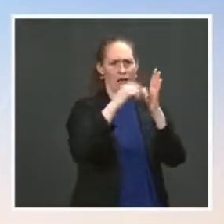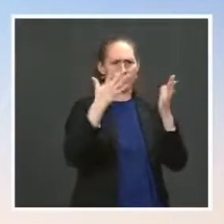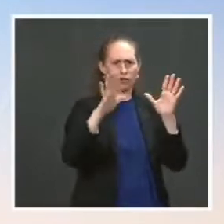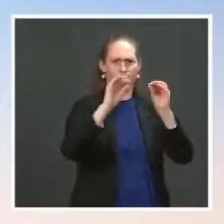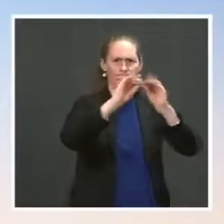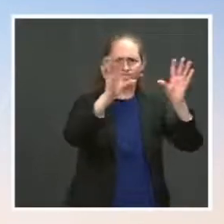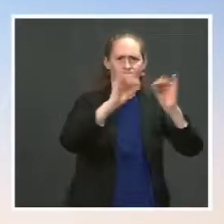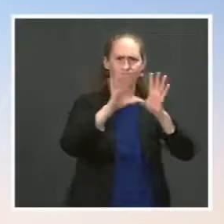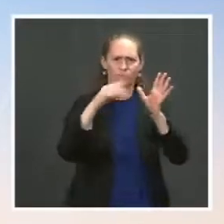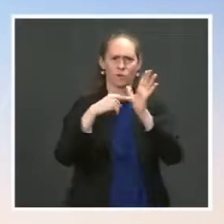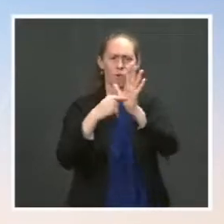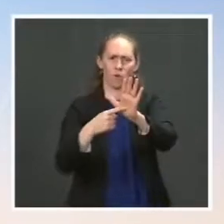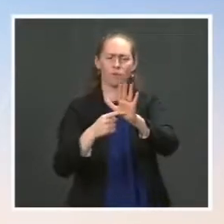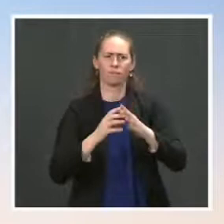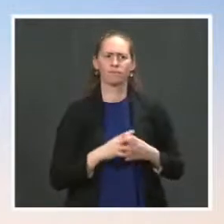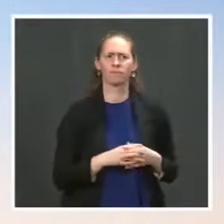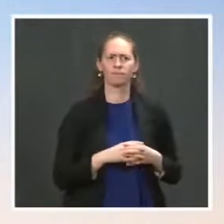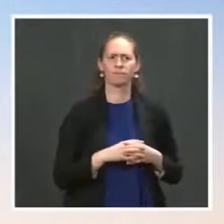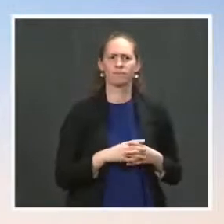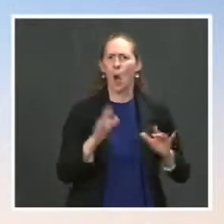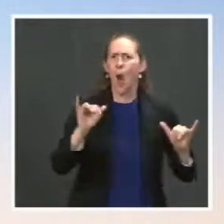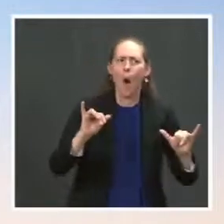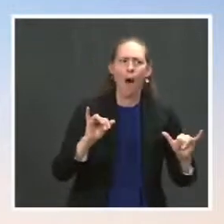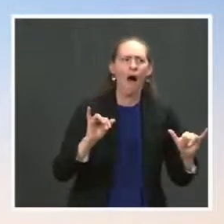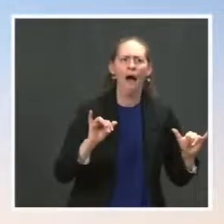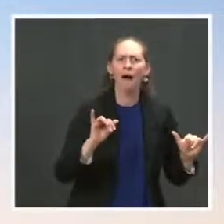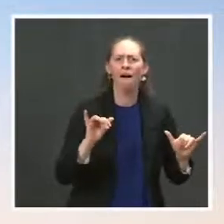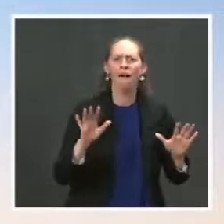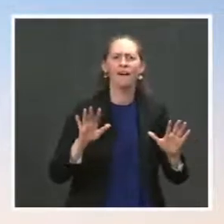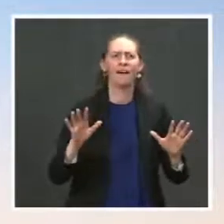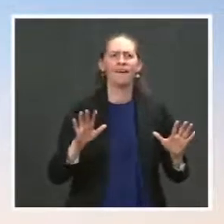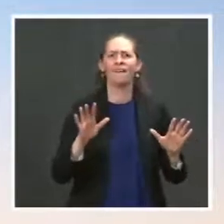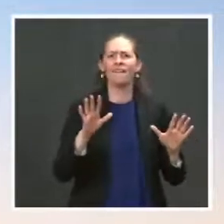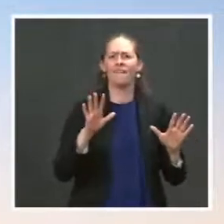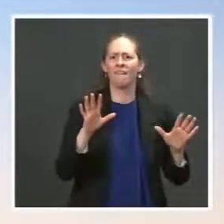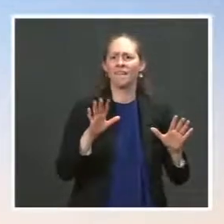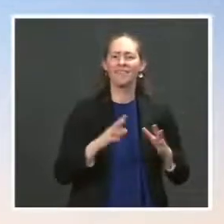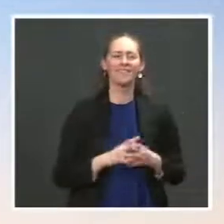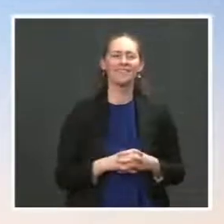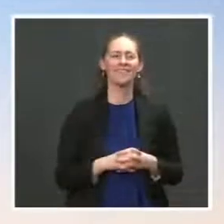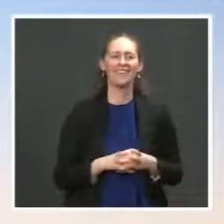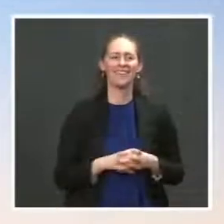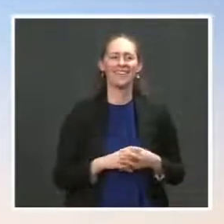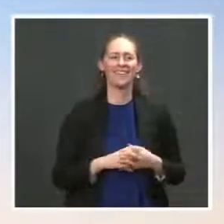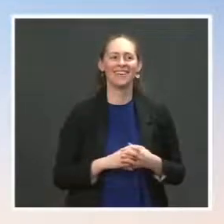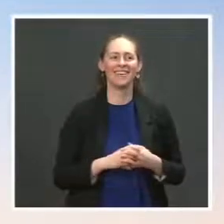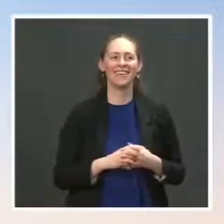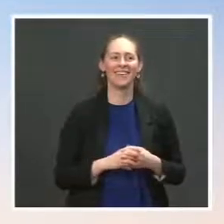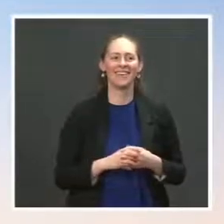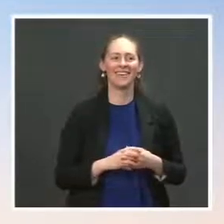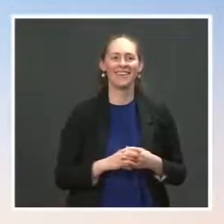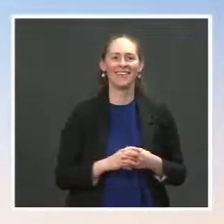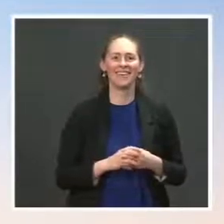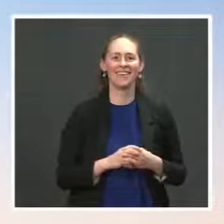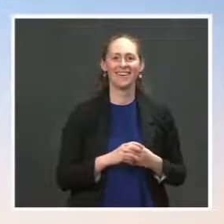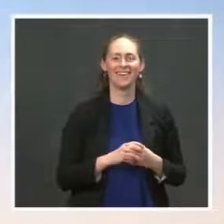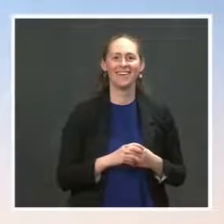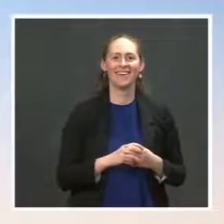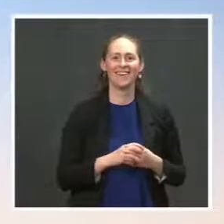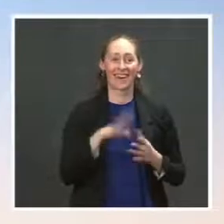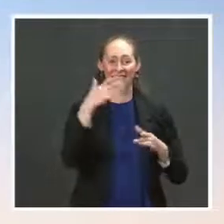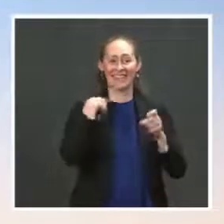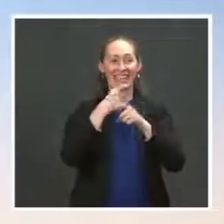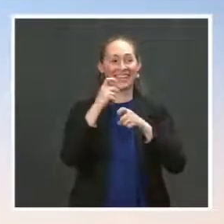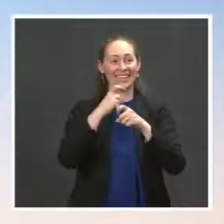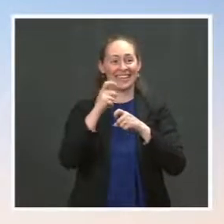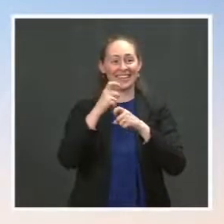Thanks, Jim. Oh. What? Oh, he's a new member of our, I'm just kidding. What we're going to start doing